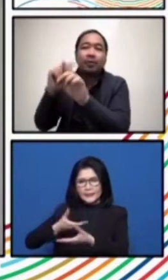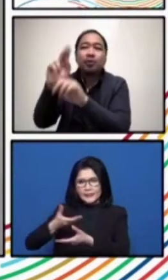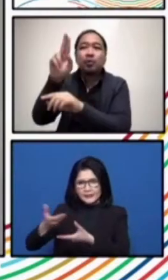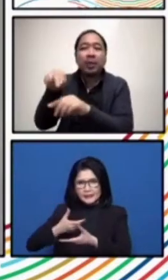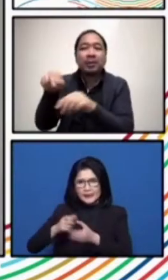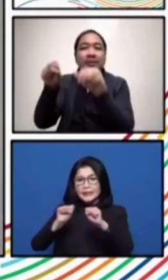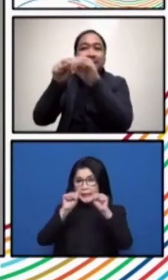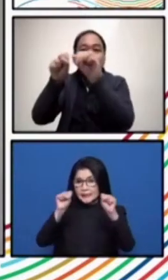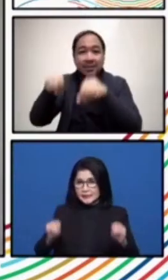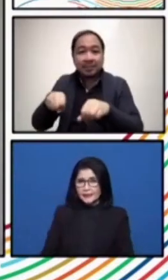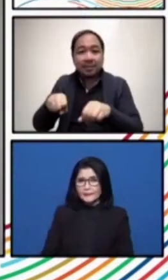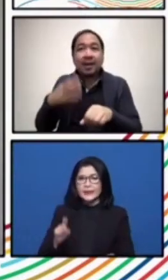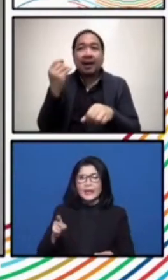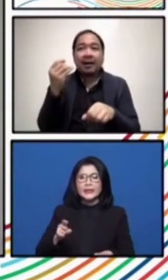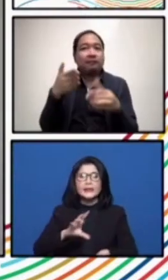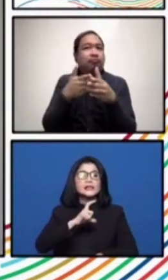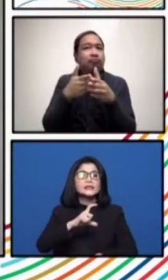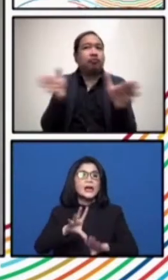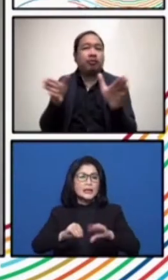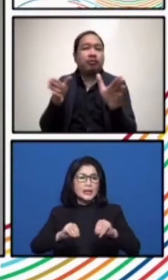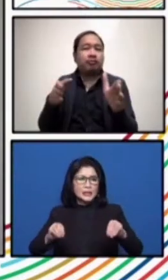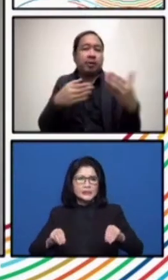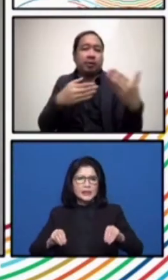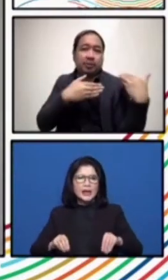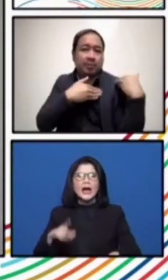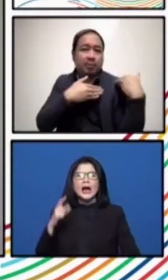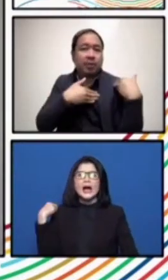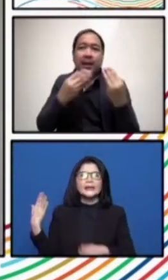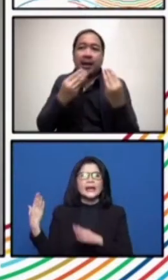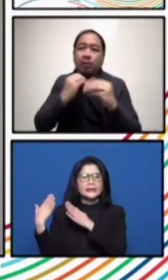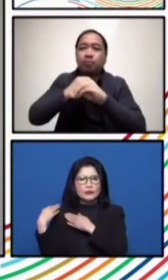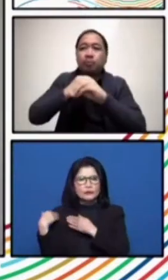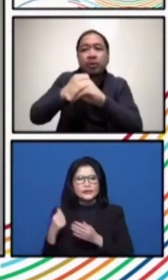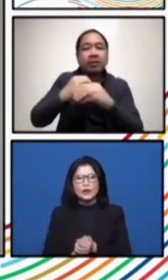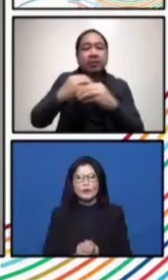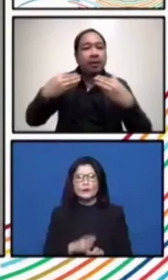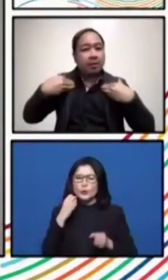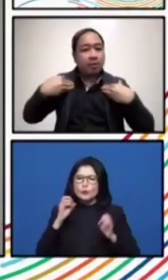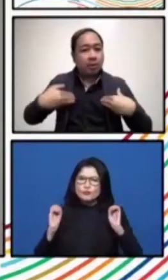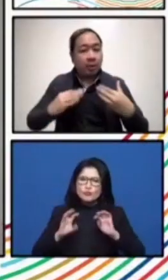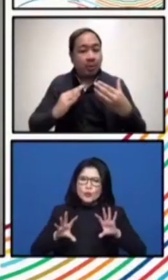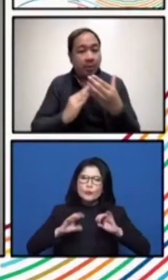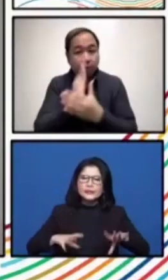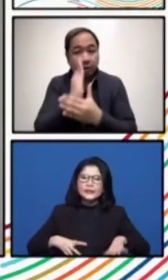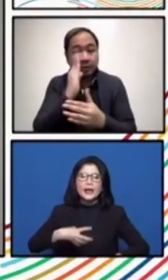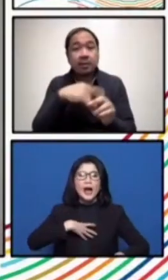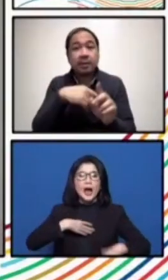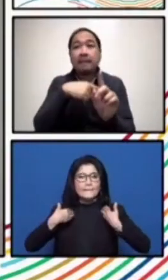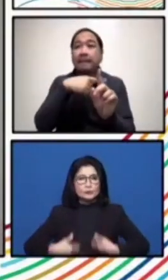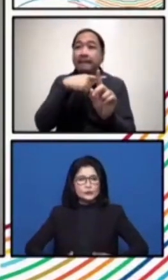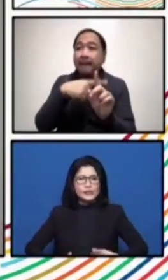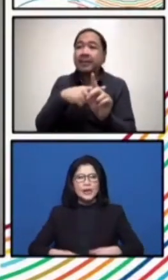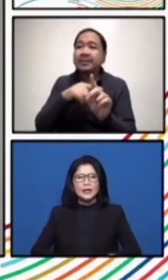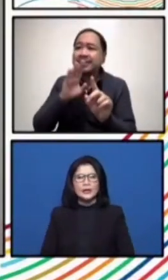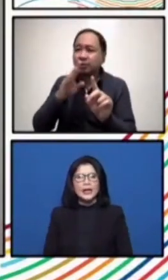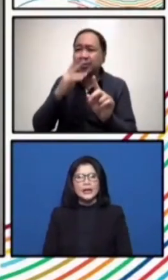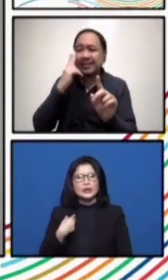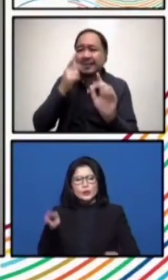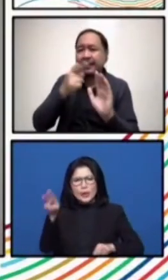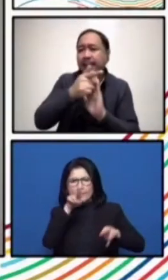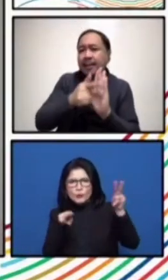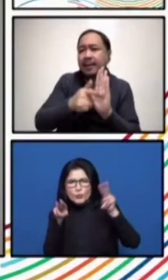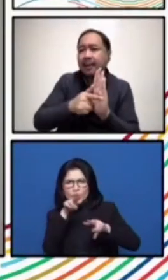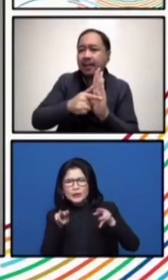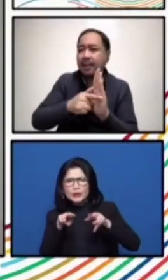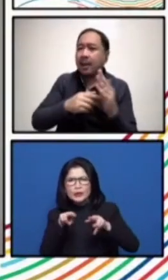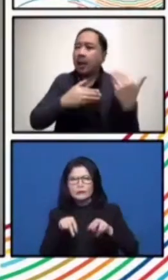we have a very broad mandate to protect and promote human rights and monitor our legal obligations international human